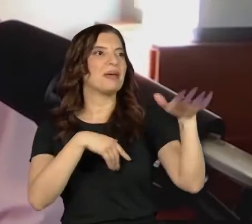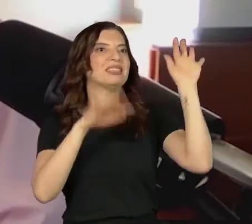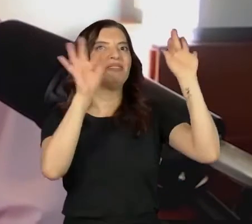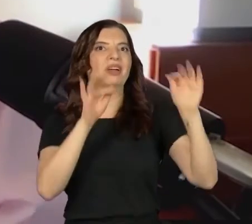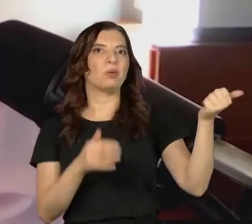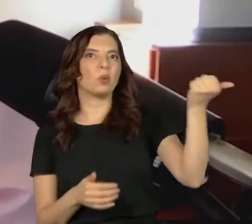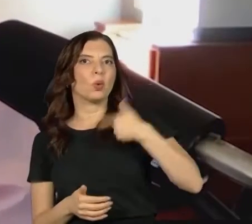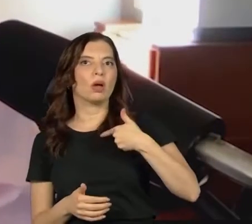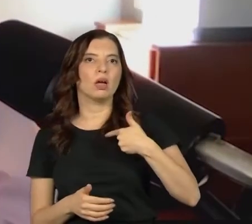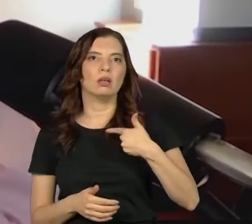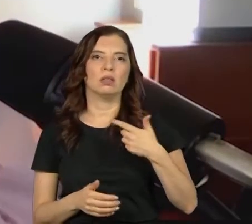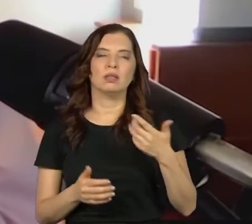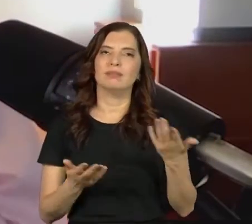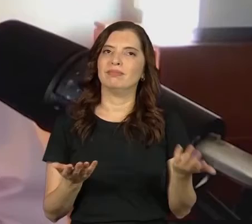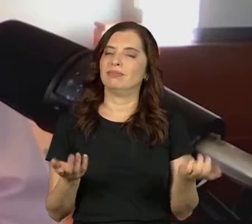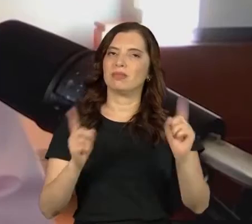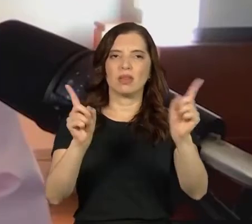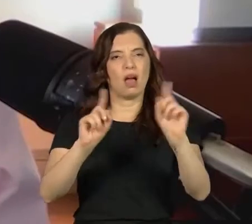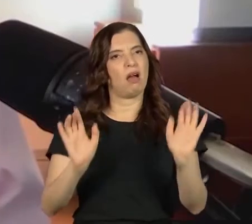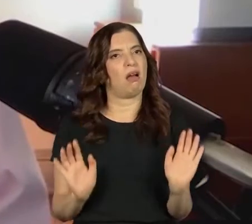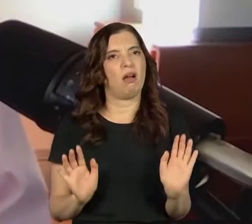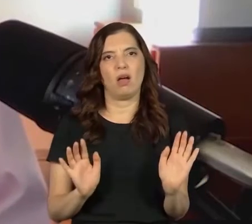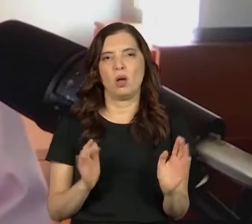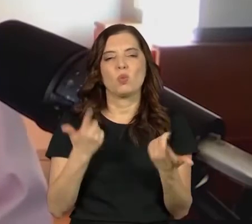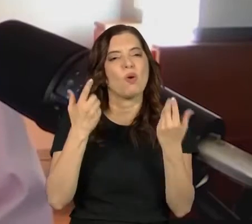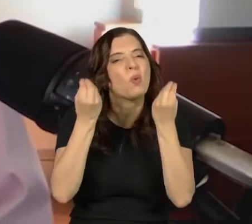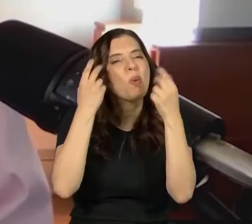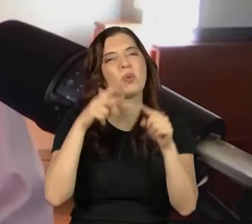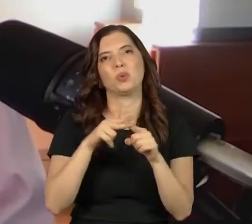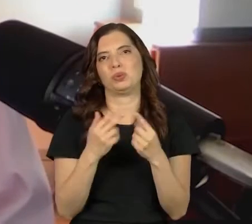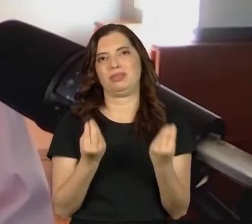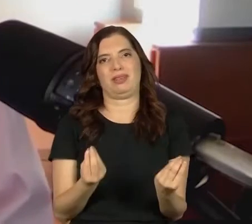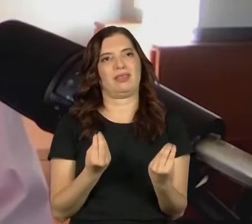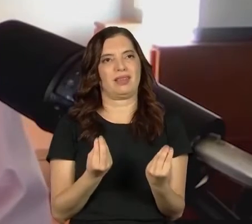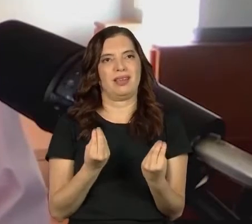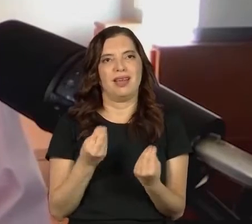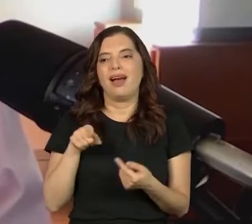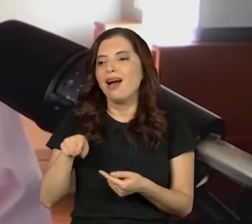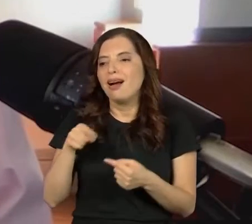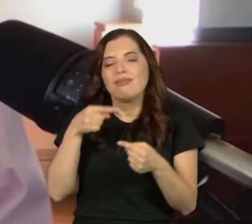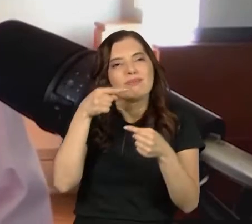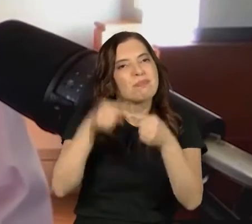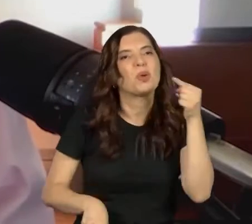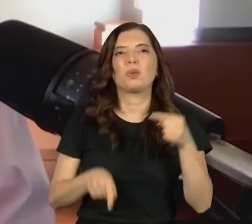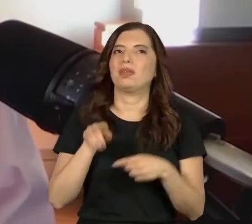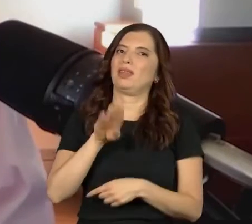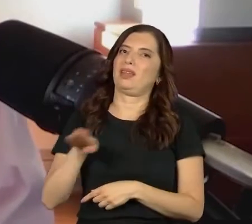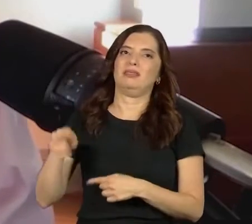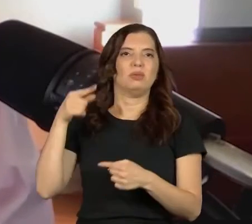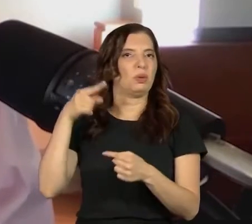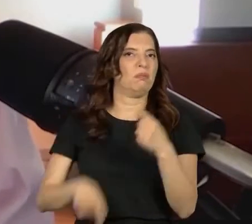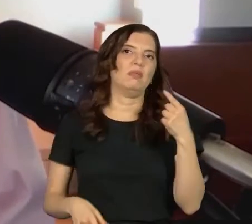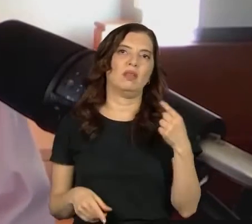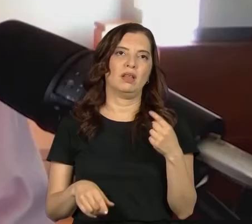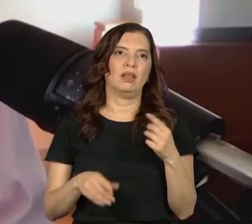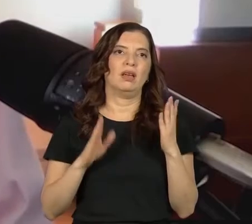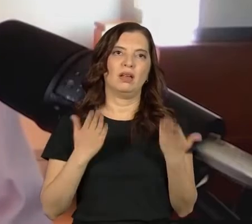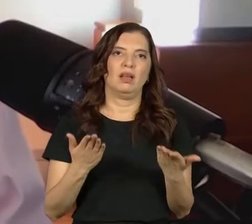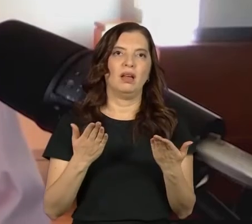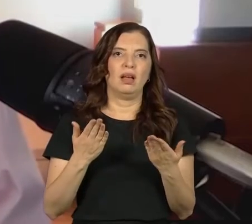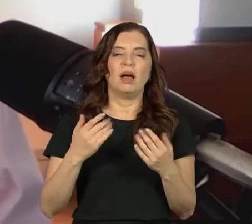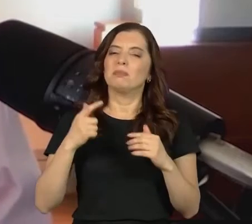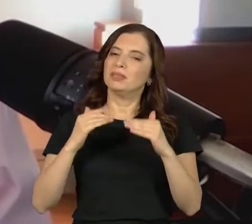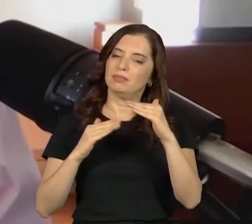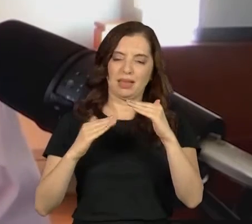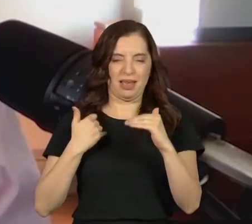least appear to be? No, there was no way to fix this. It's just completely inappropriate for children. So the big thing we need to do is raise